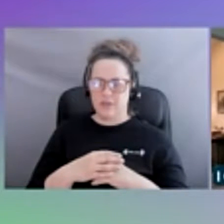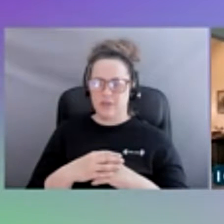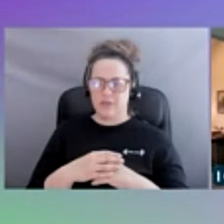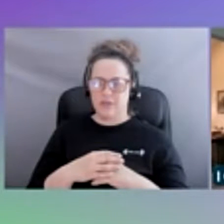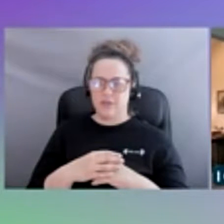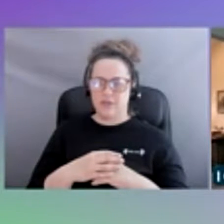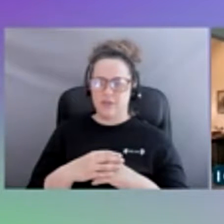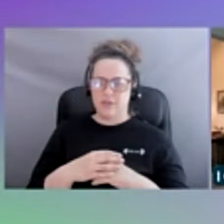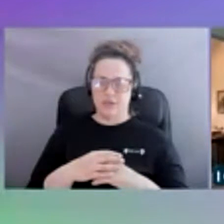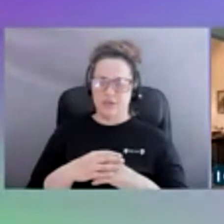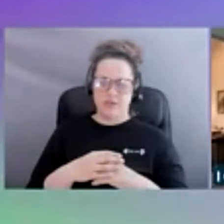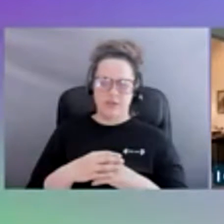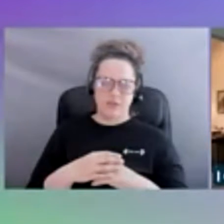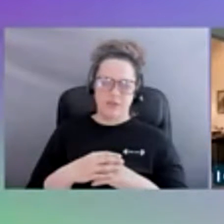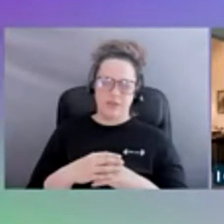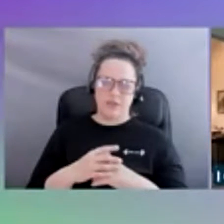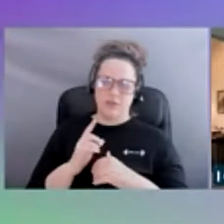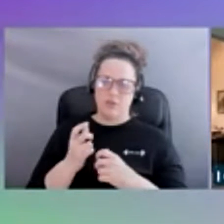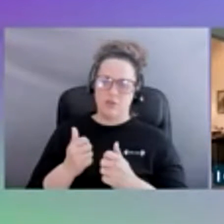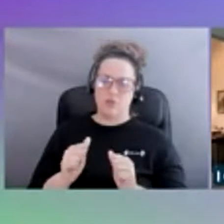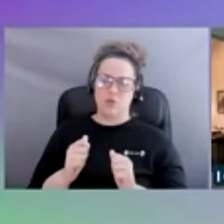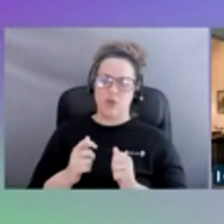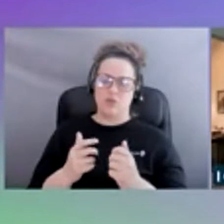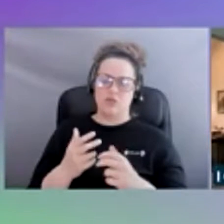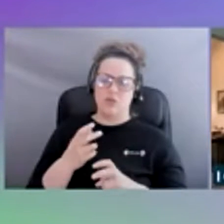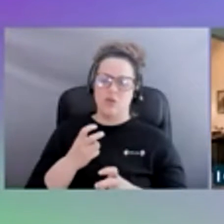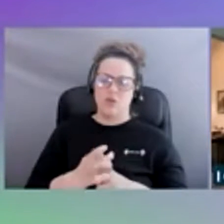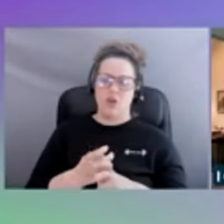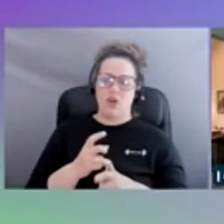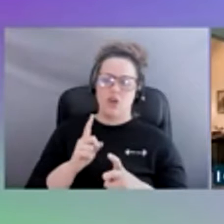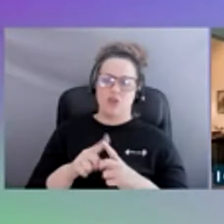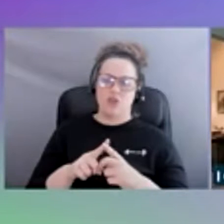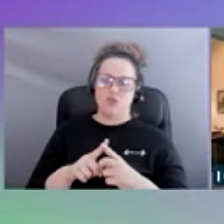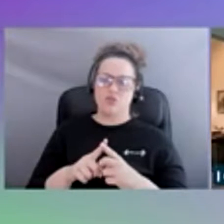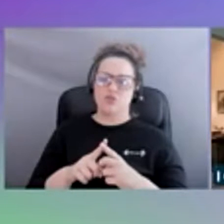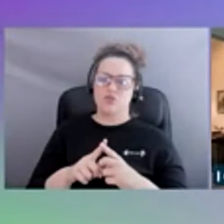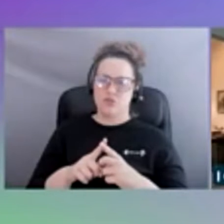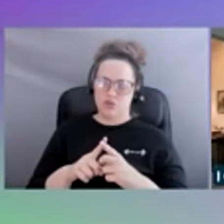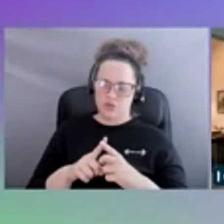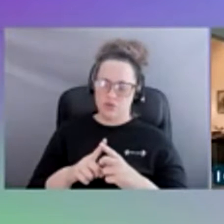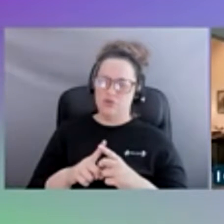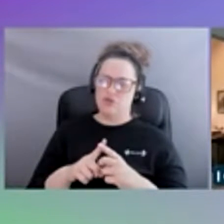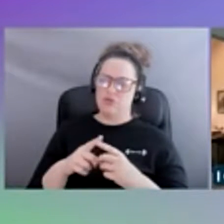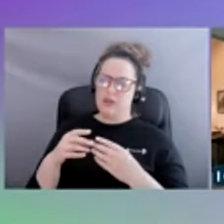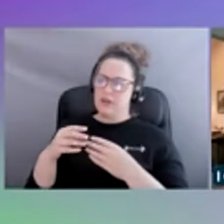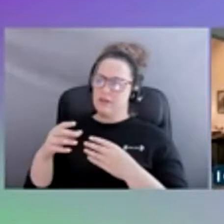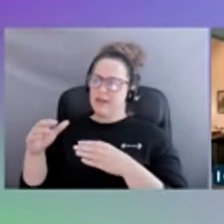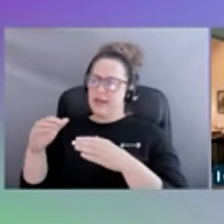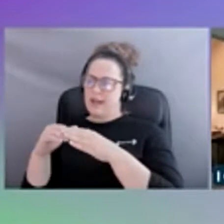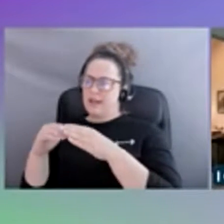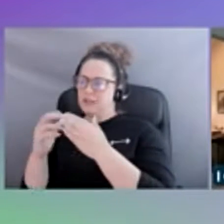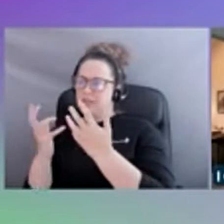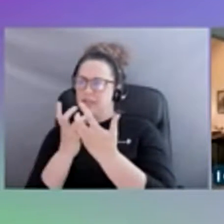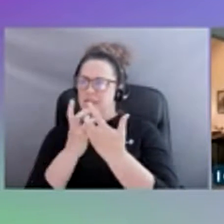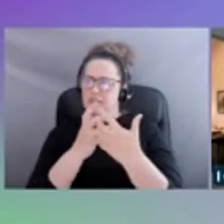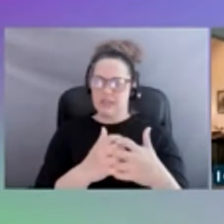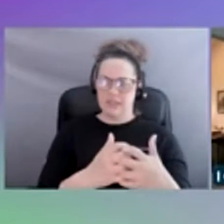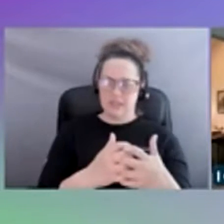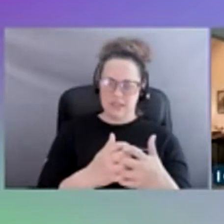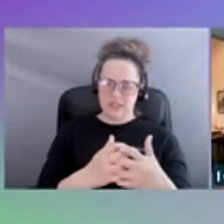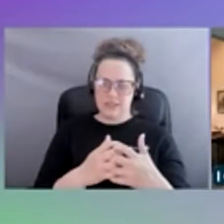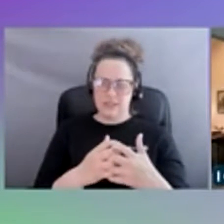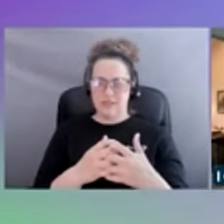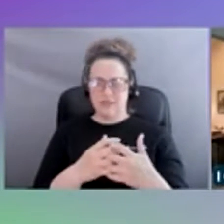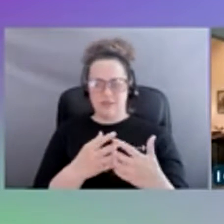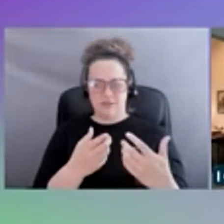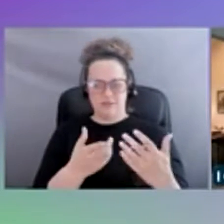we tried so hard to embed accessibility into ways of working, but actually it wasn't until